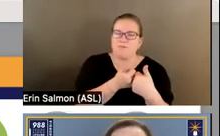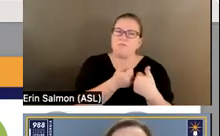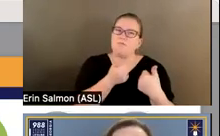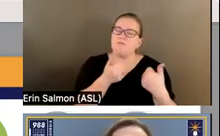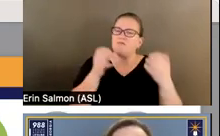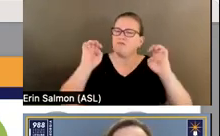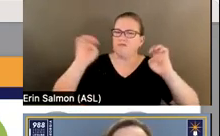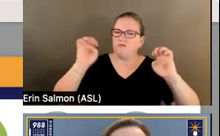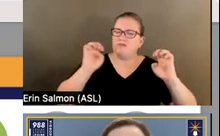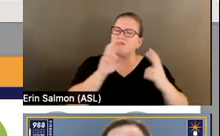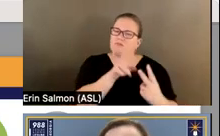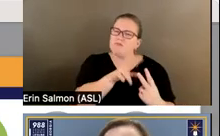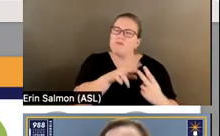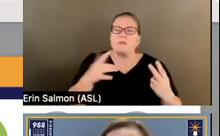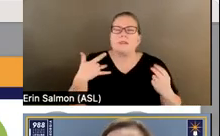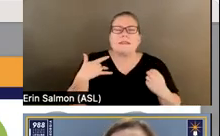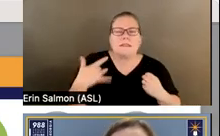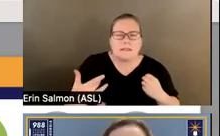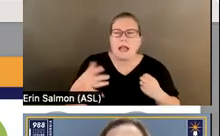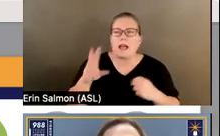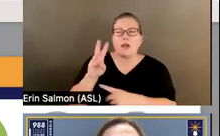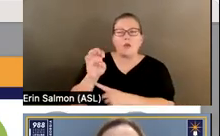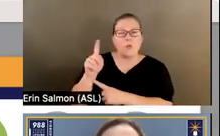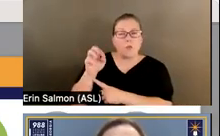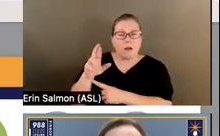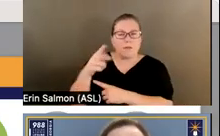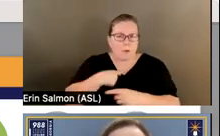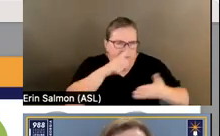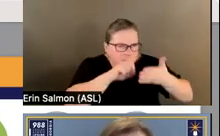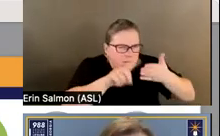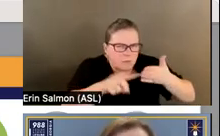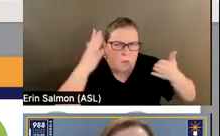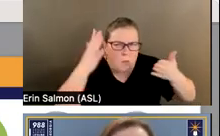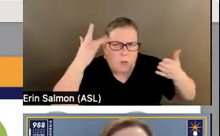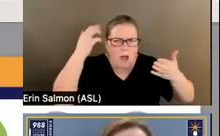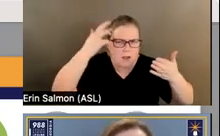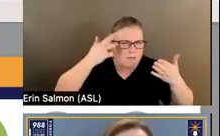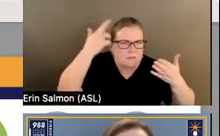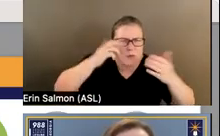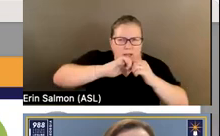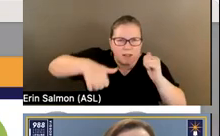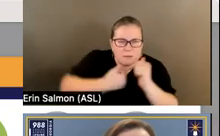fall. So just to let you know, we've done our due diligence there, and we're continuing to watch that county.